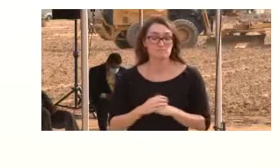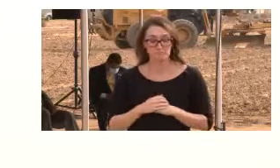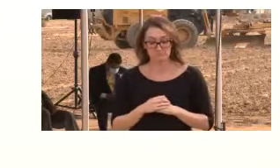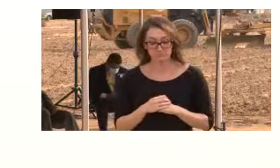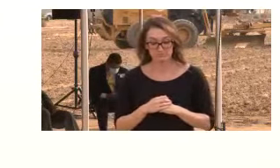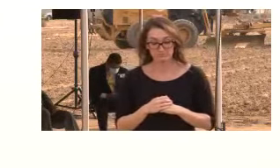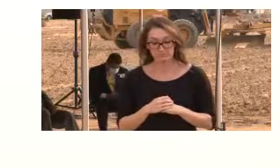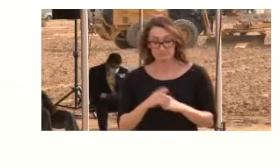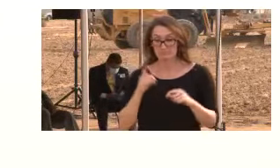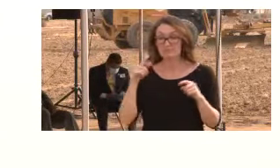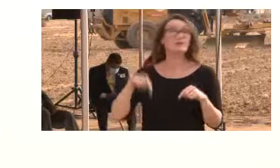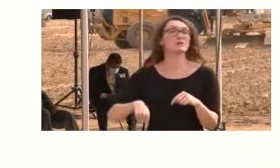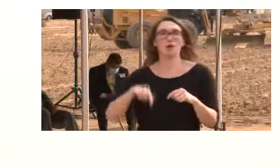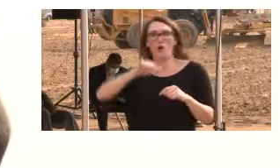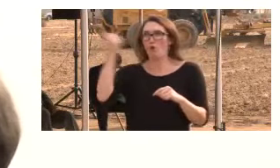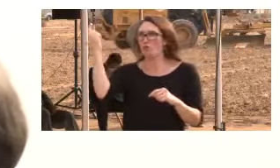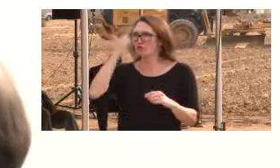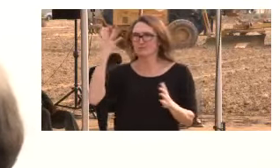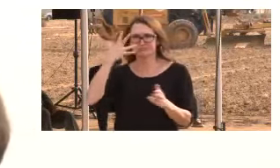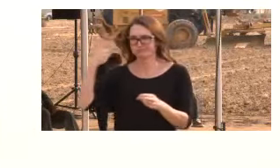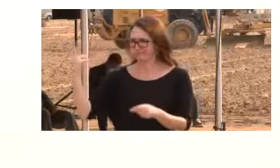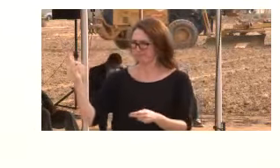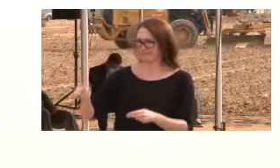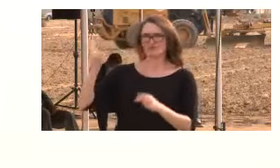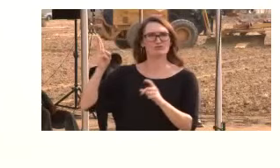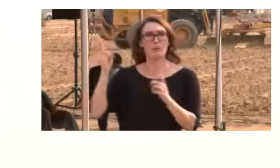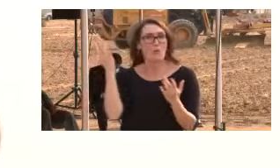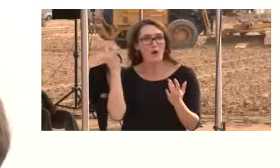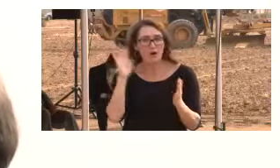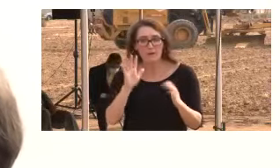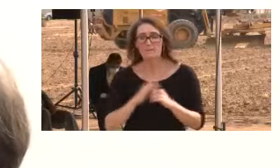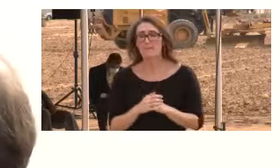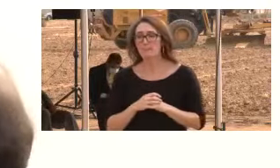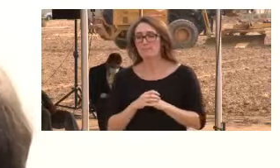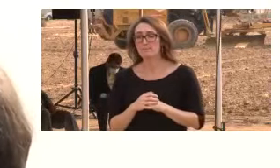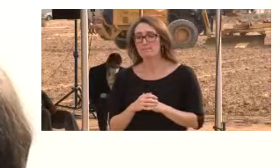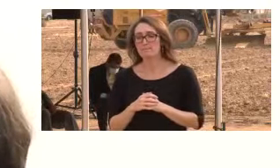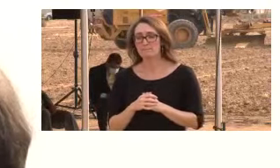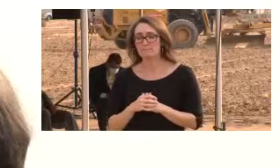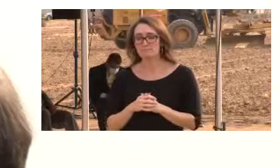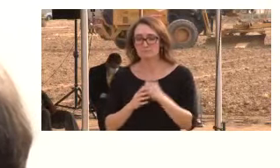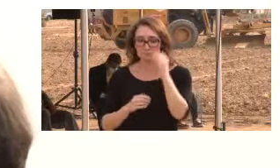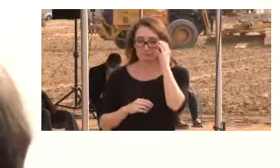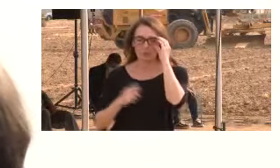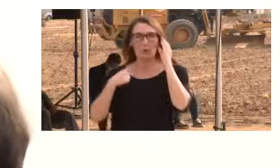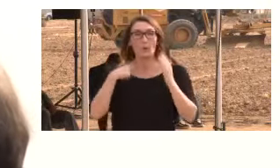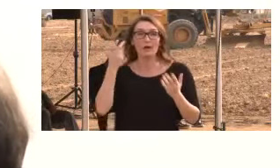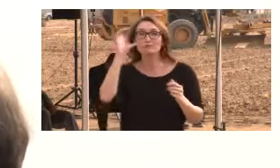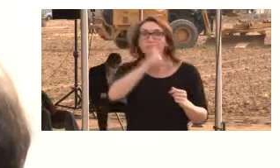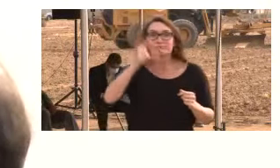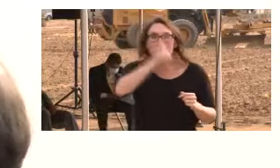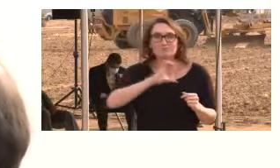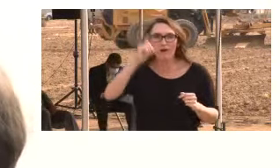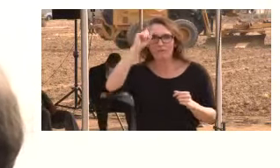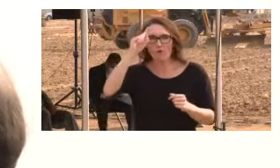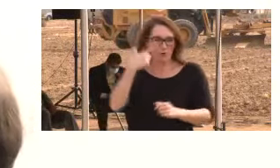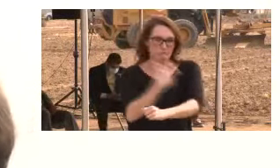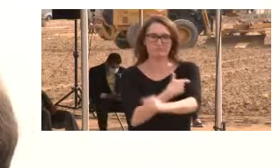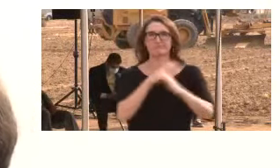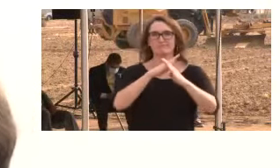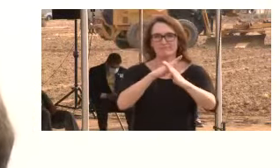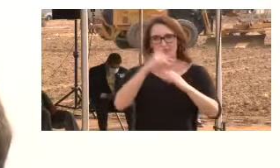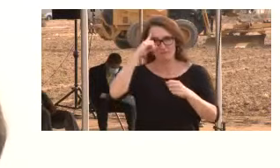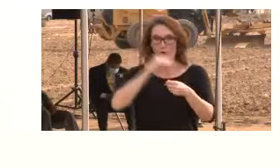is also groundbreaking in that, just like we're searching for a vaccine for COVID and we're searching